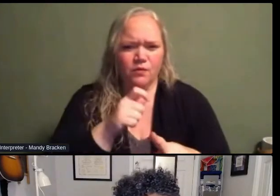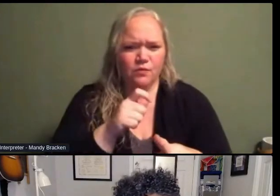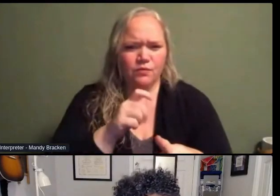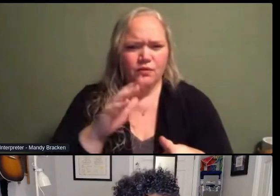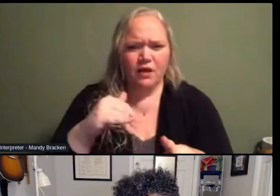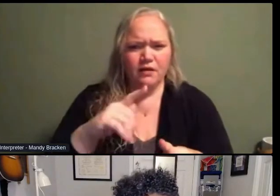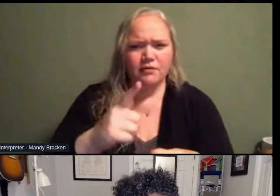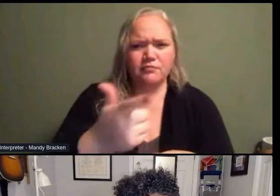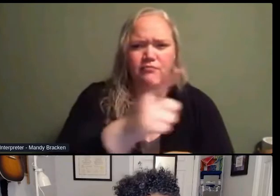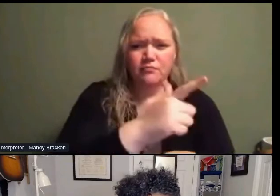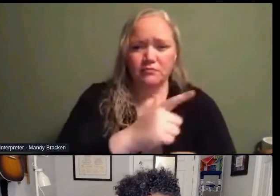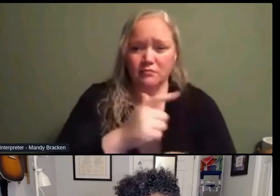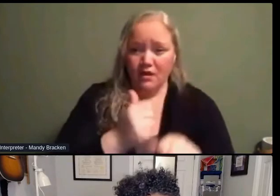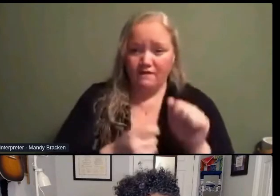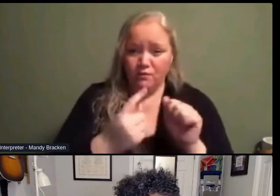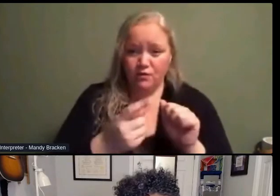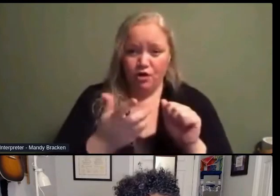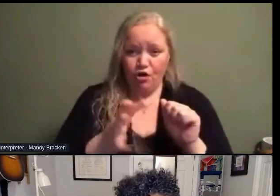organization?